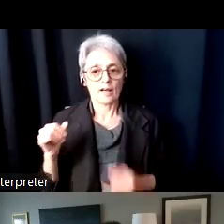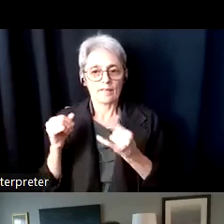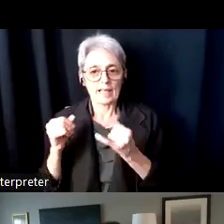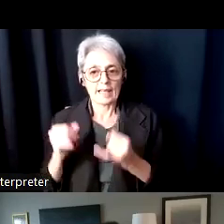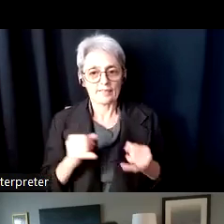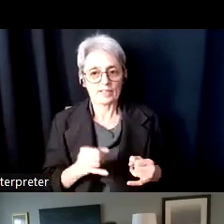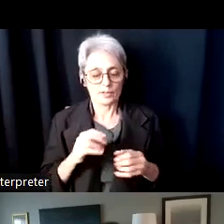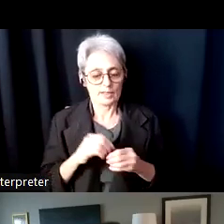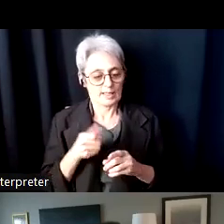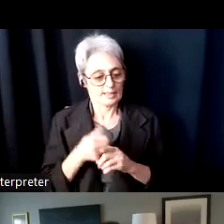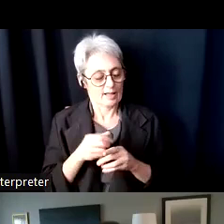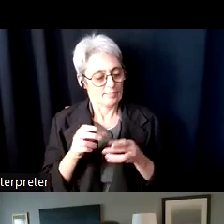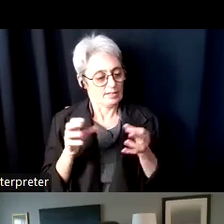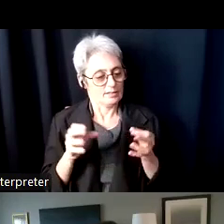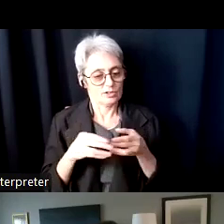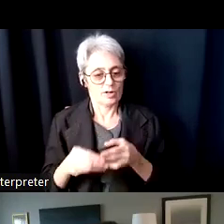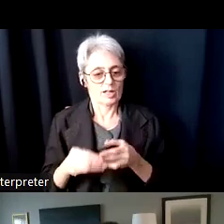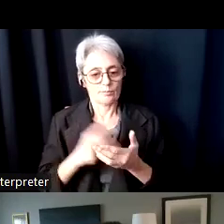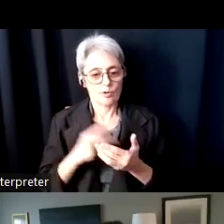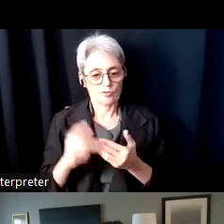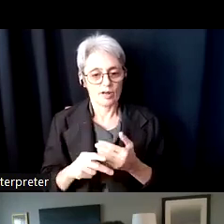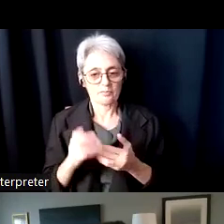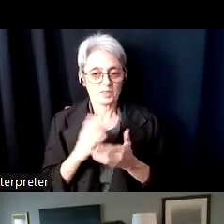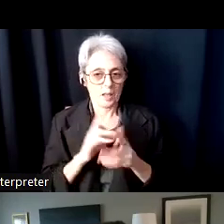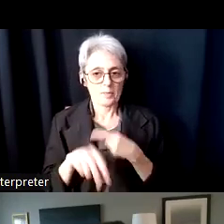self-directed program of one sort or another. Next slide.